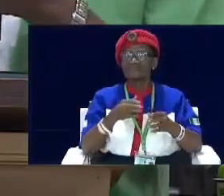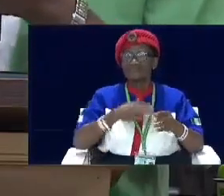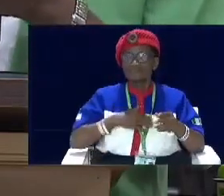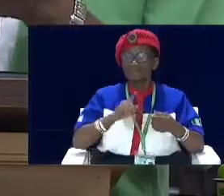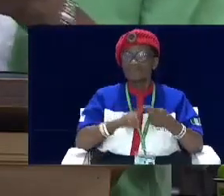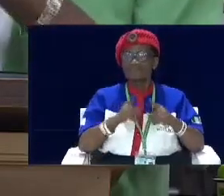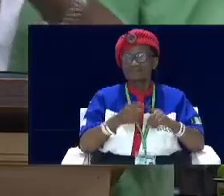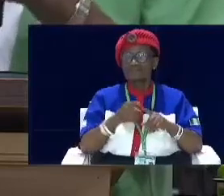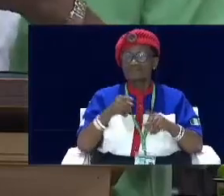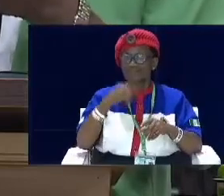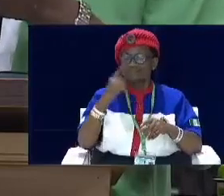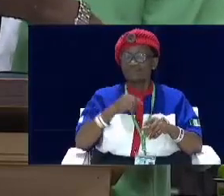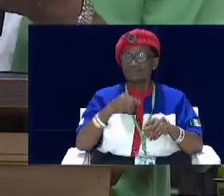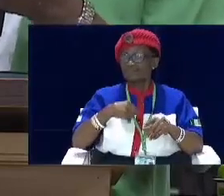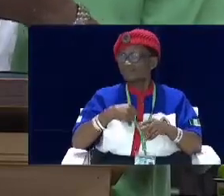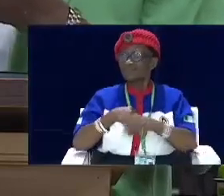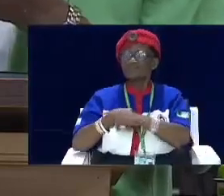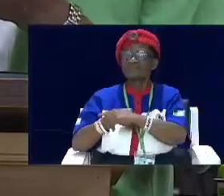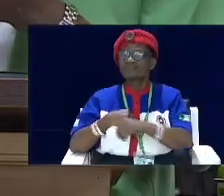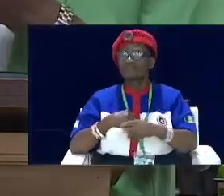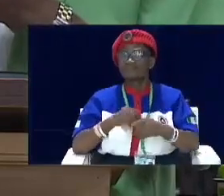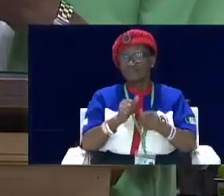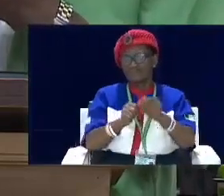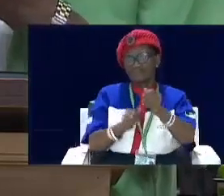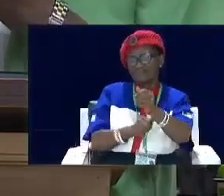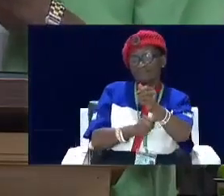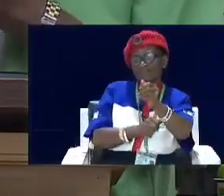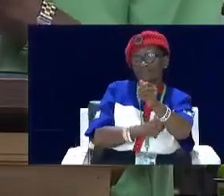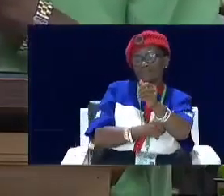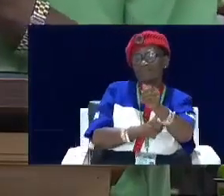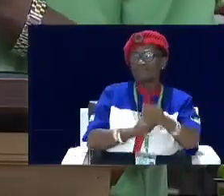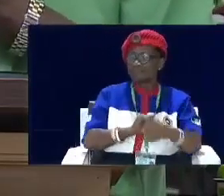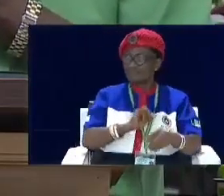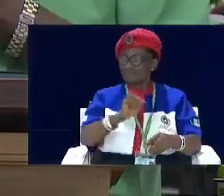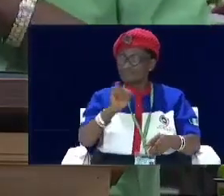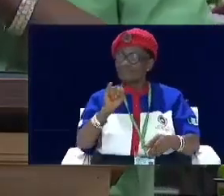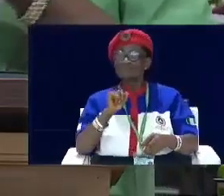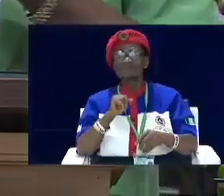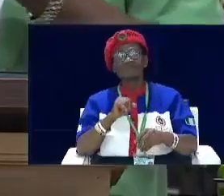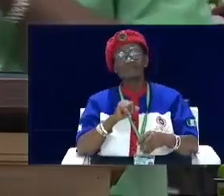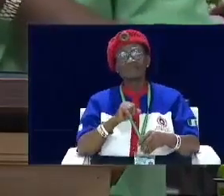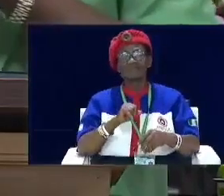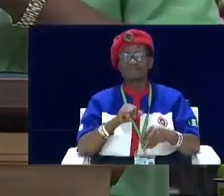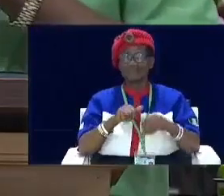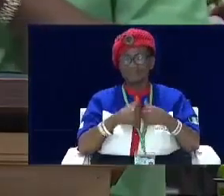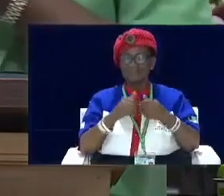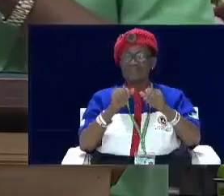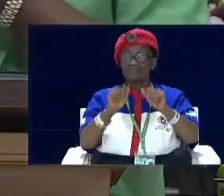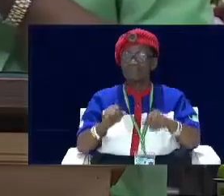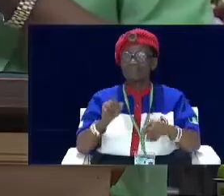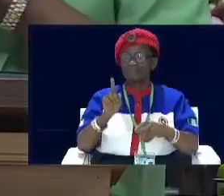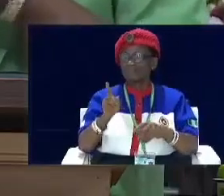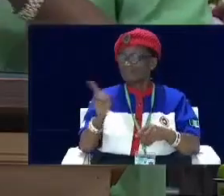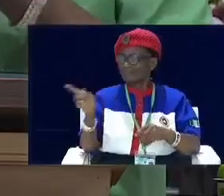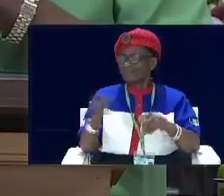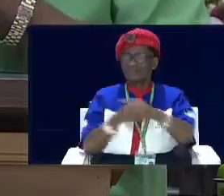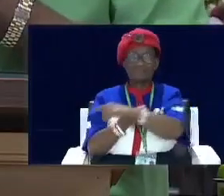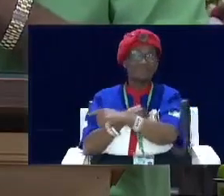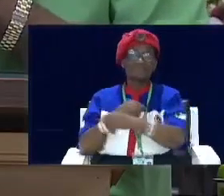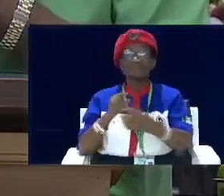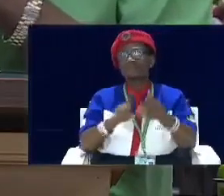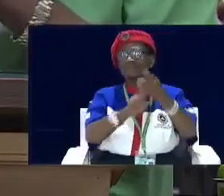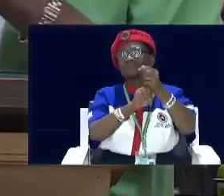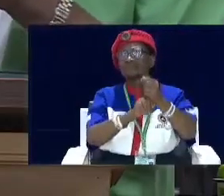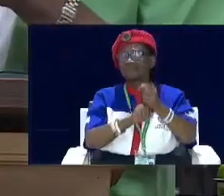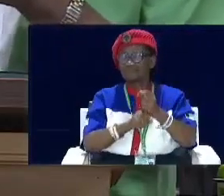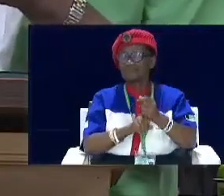said that I was backsliding. Àwọn ọ̀rẹ́ mi pè mí pé apẹ̀yìndà ni mí. How can you be holding church services in nightclubs? Pé